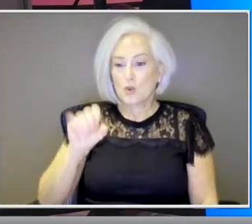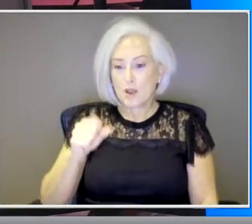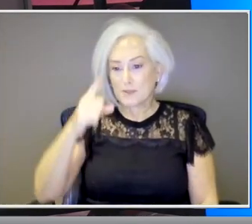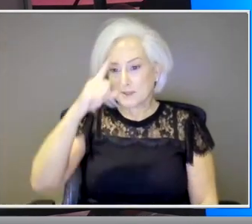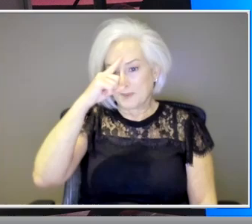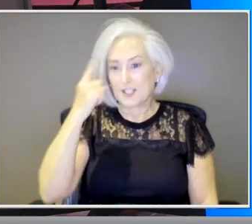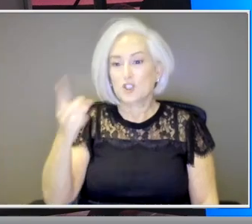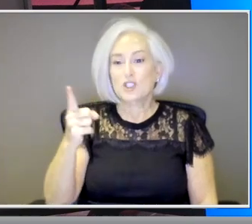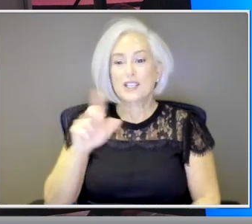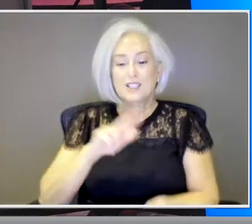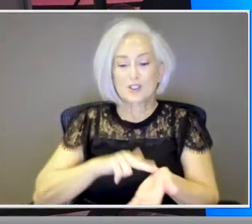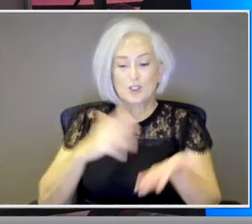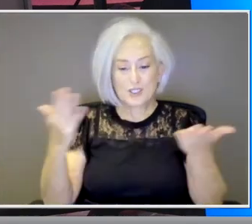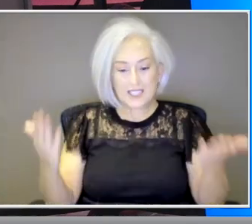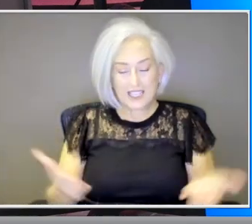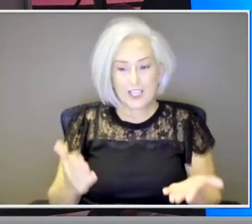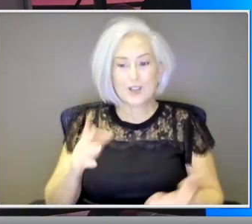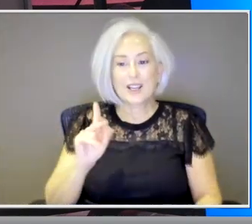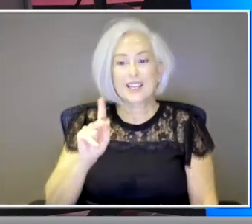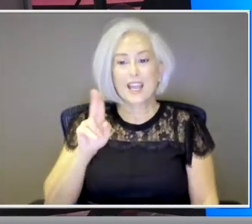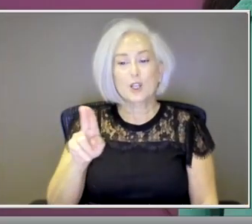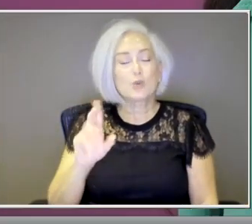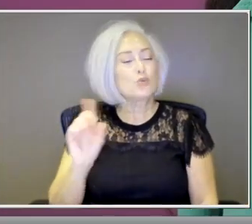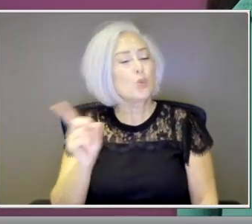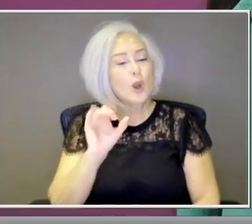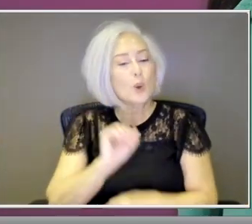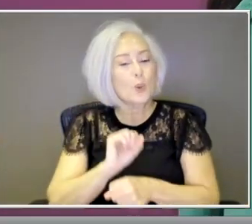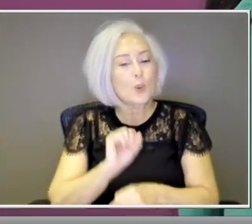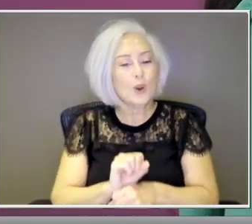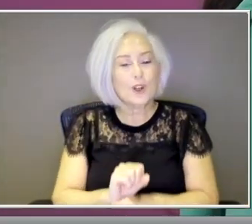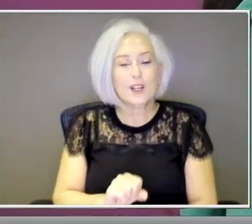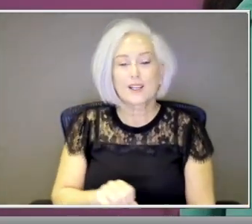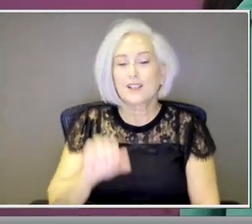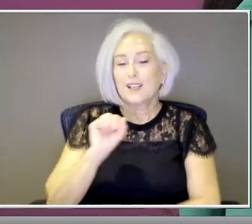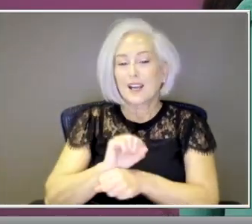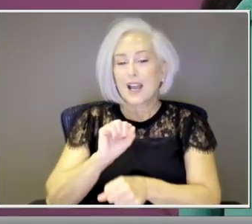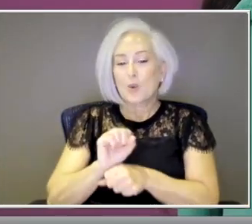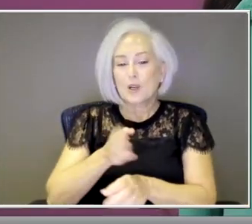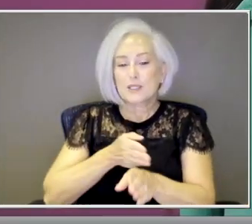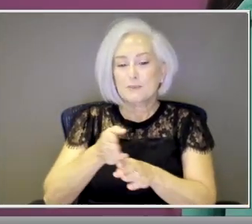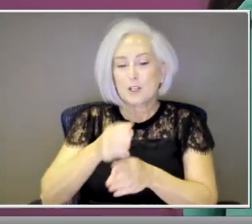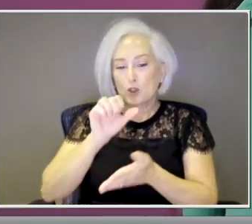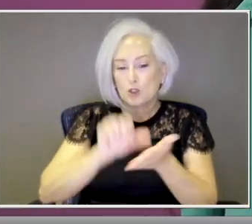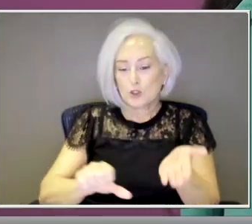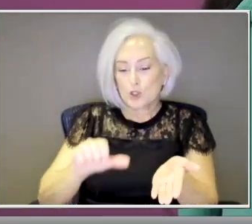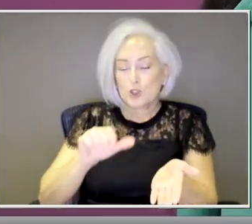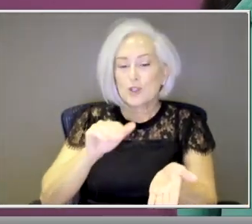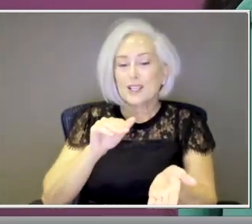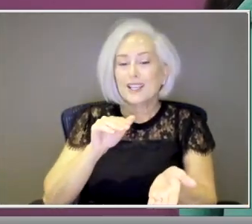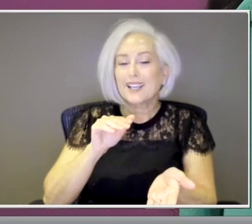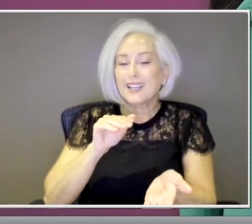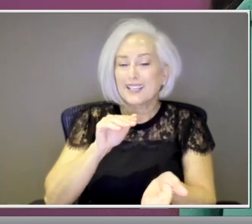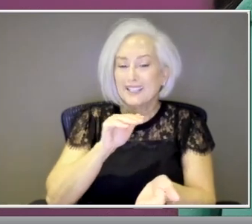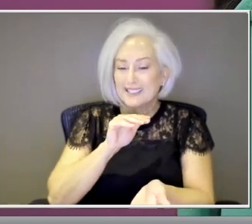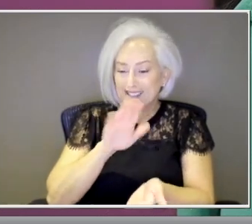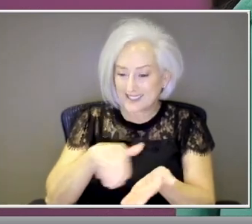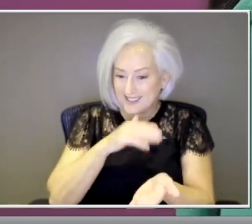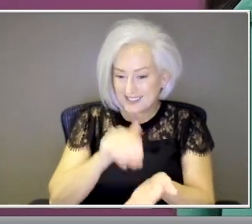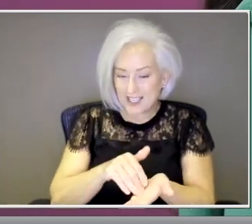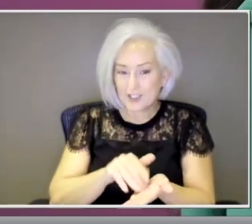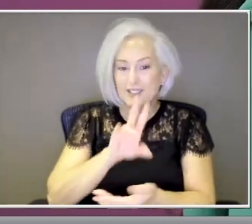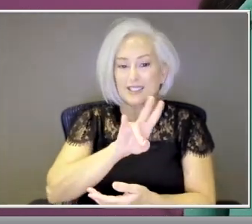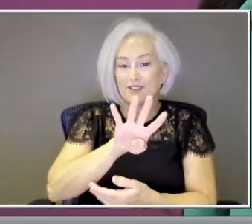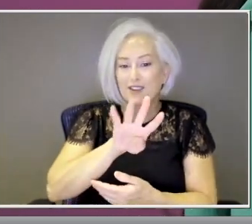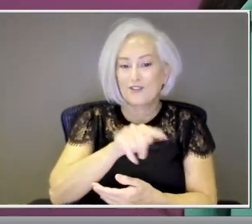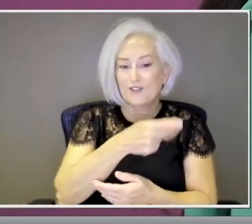health system as well. Where do you work within the health system? I work at the specialty surgery clinic or surgery center on 74th and State Line, where we do